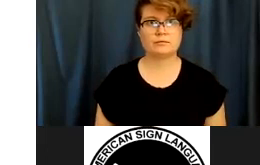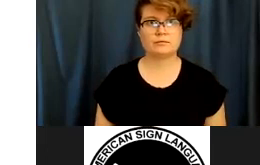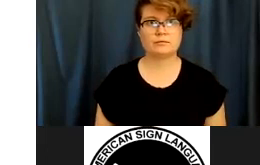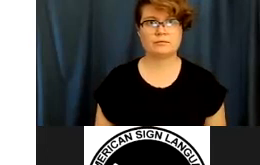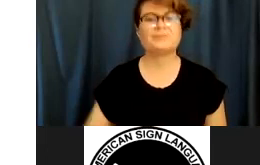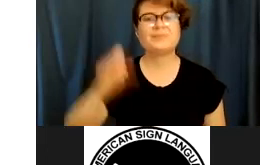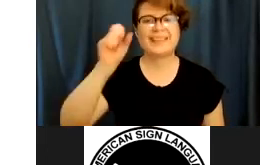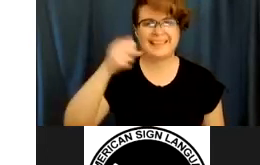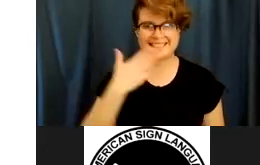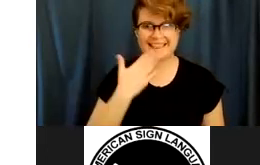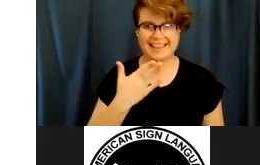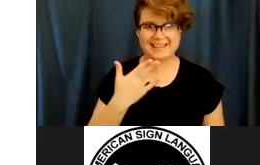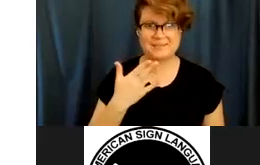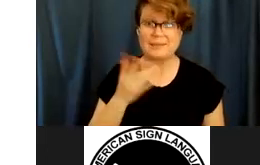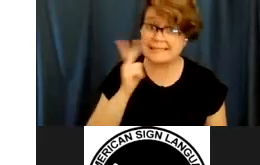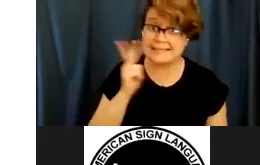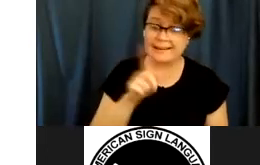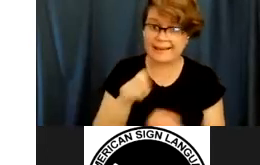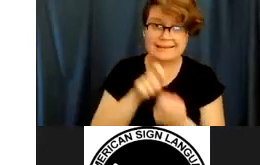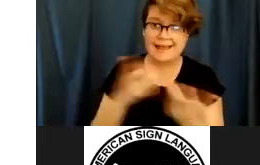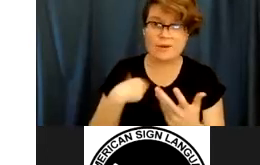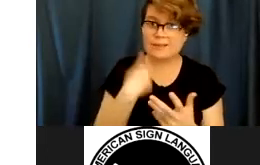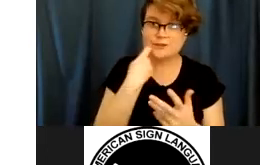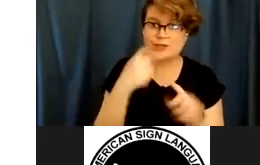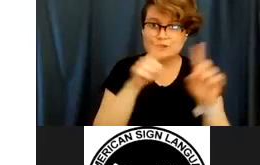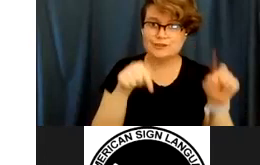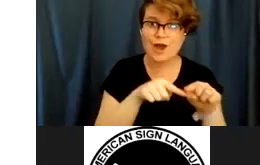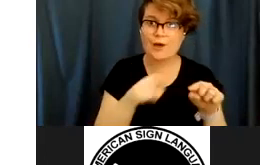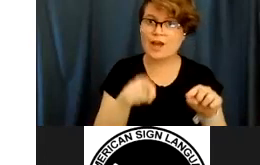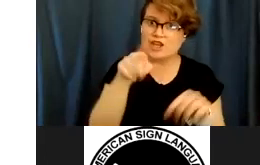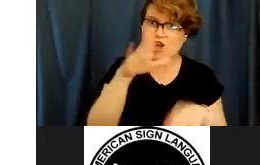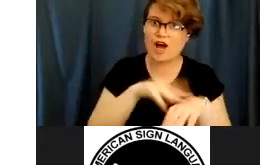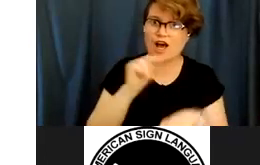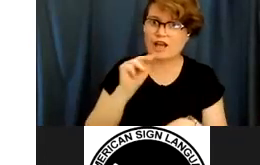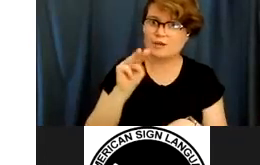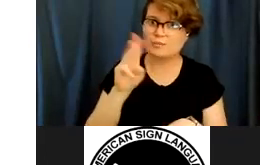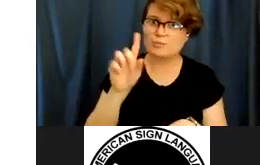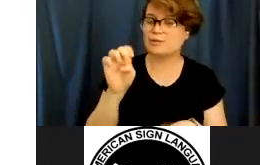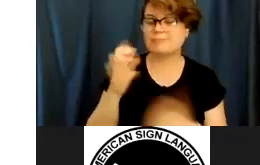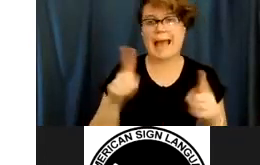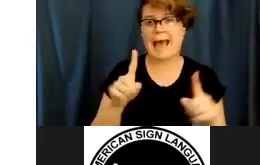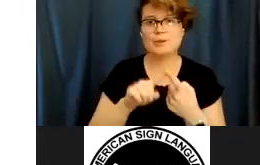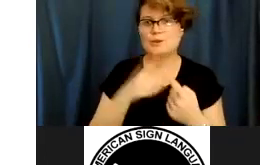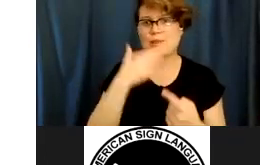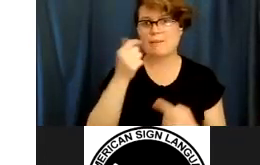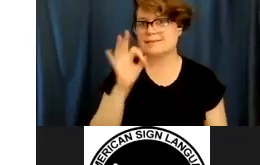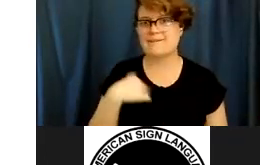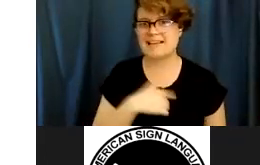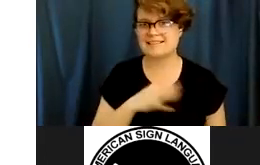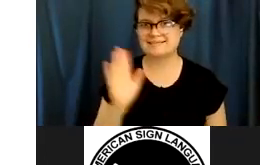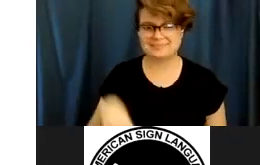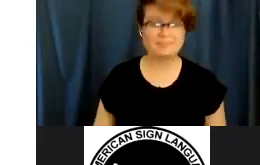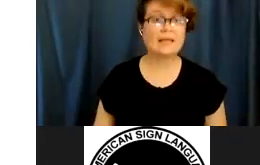Yes, thank you. See, just exactly what we talked about. It happens even to the best of us, right? So comparative